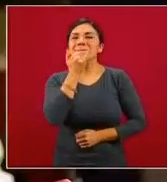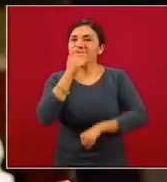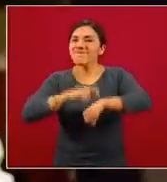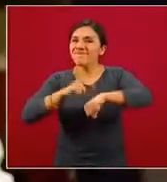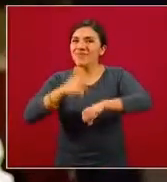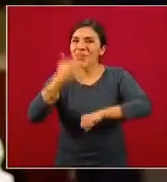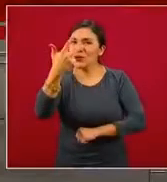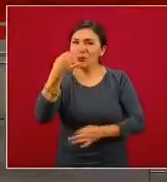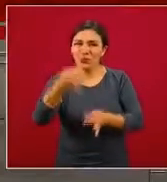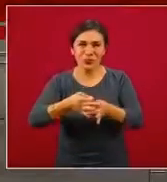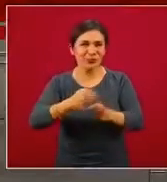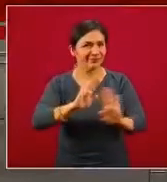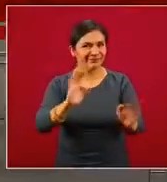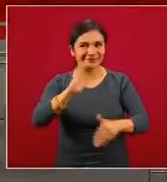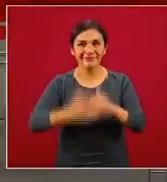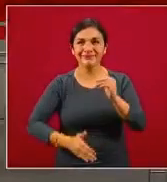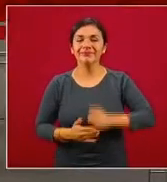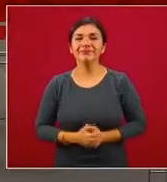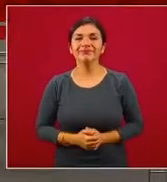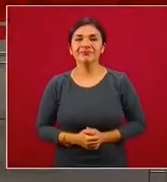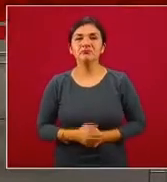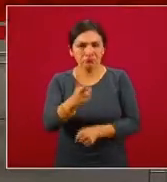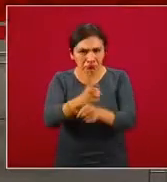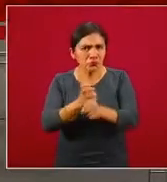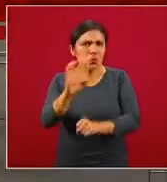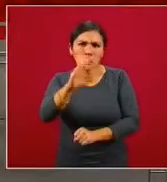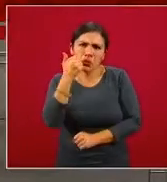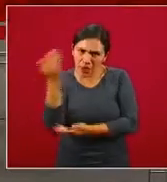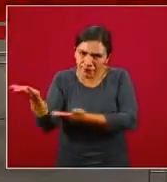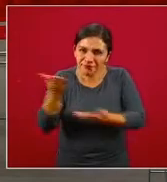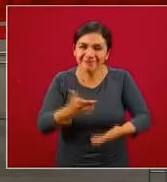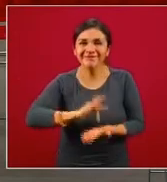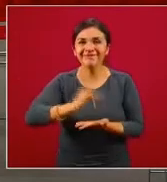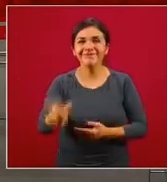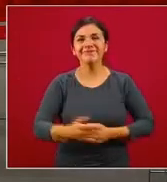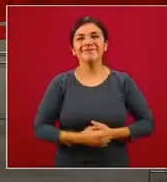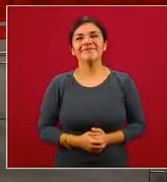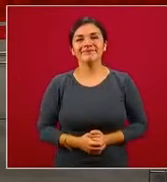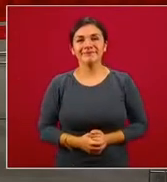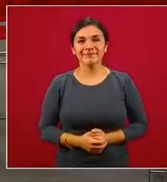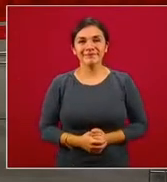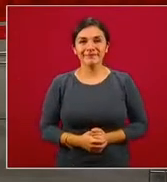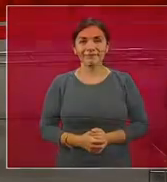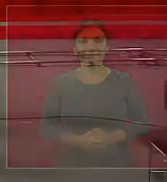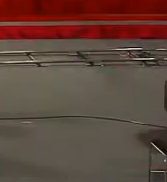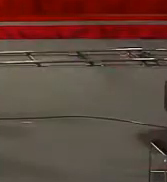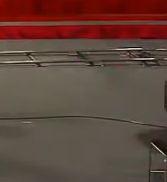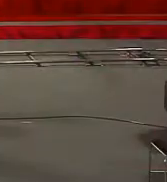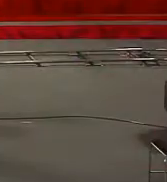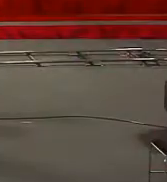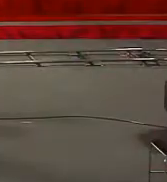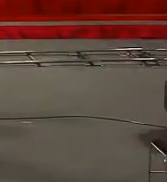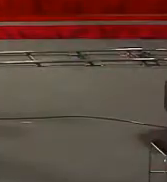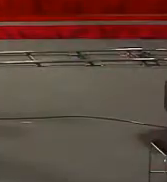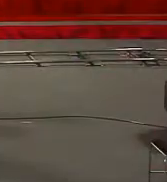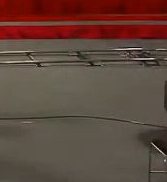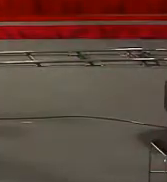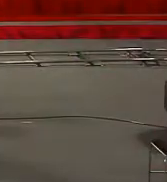horas, So we se present acabó it la conferencia de as prensa, we pero está invitado have cuando it guste. ready. Gracias. So it is 8 right now, but